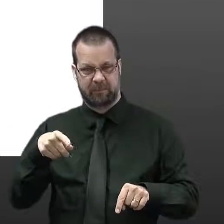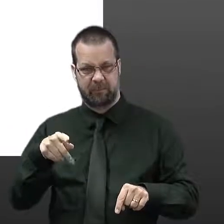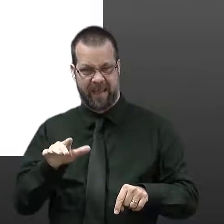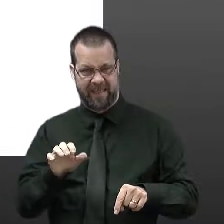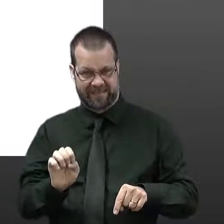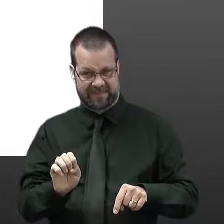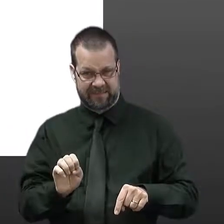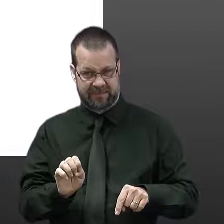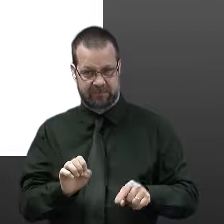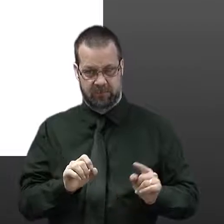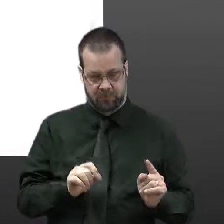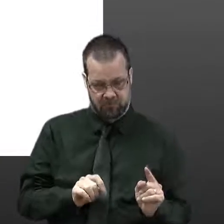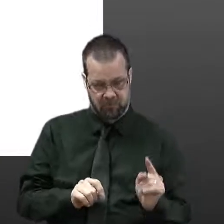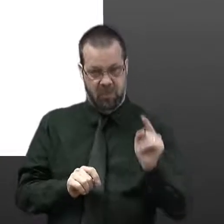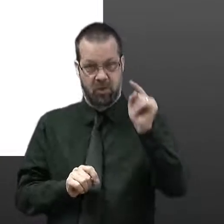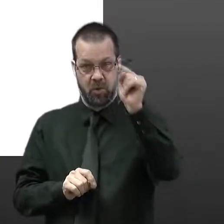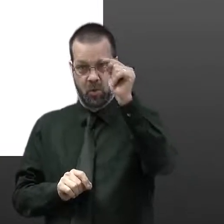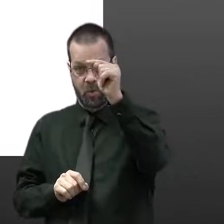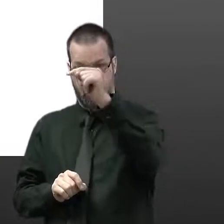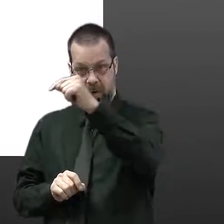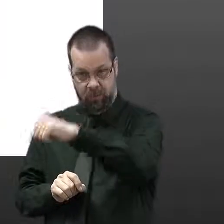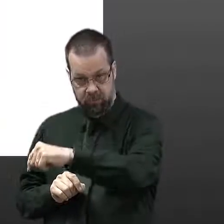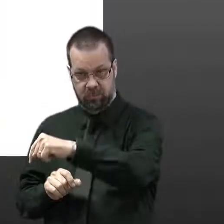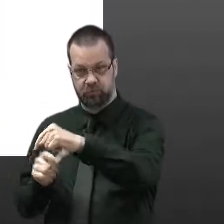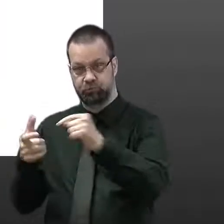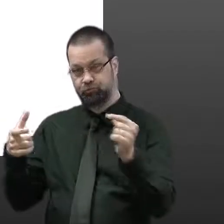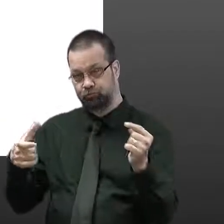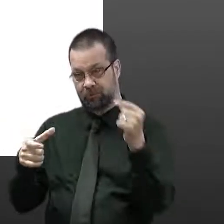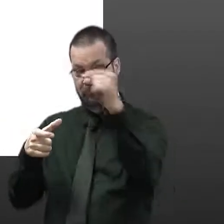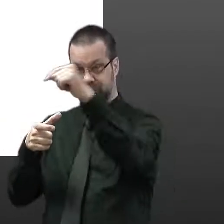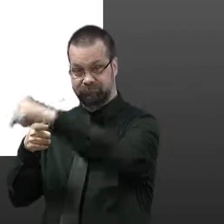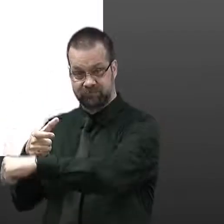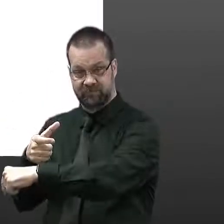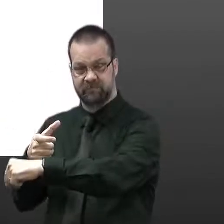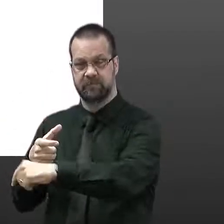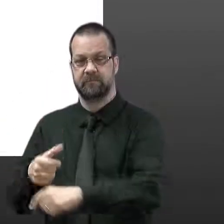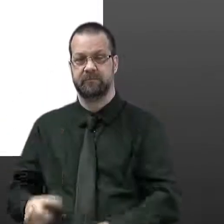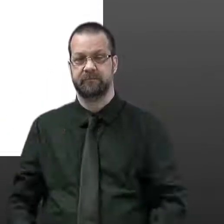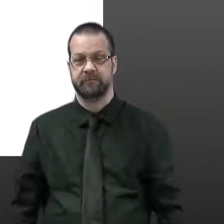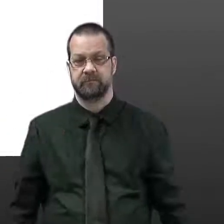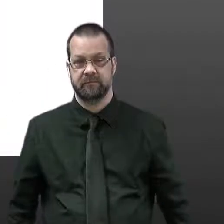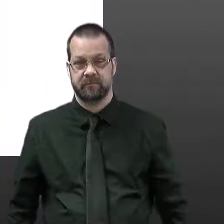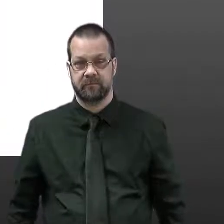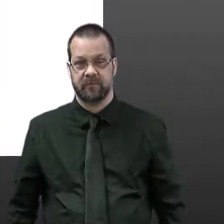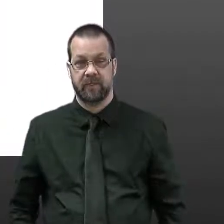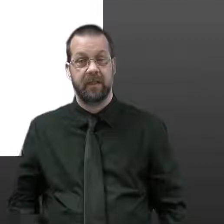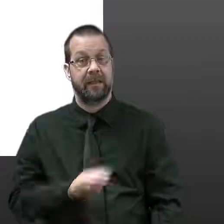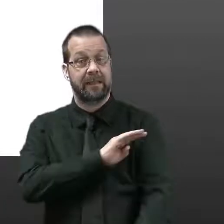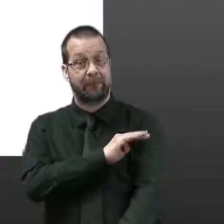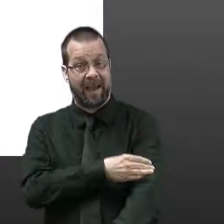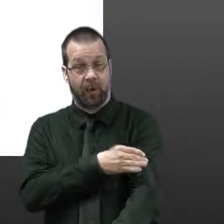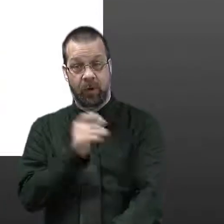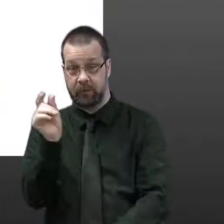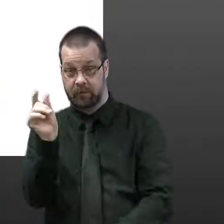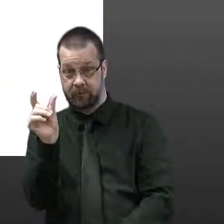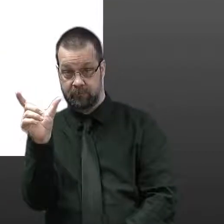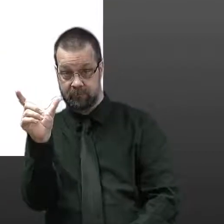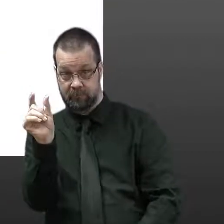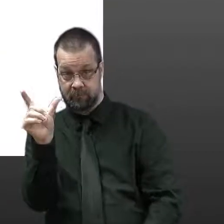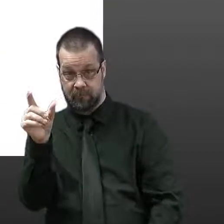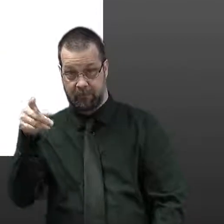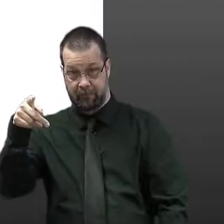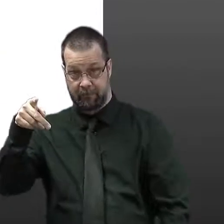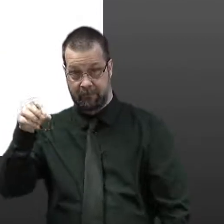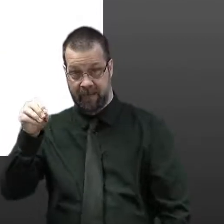bar to create some power and then let go to take a shot. And then you can use the power